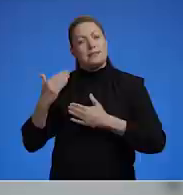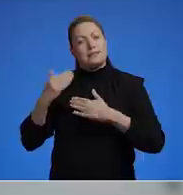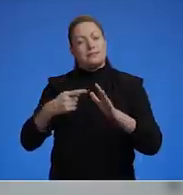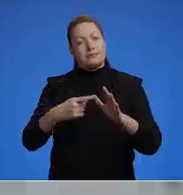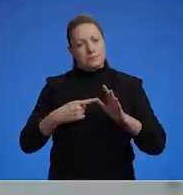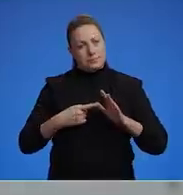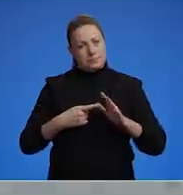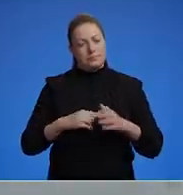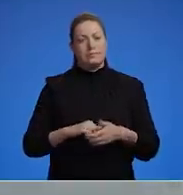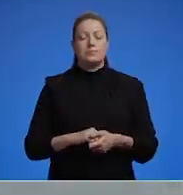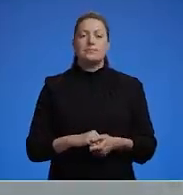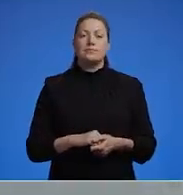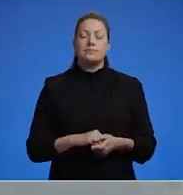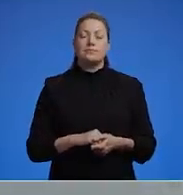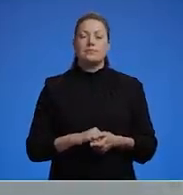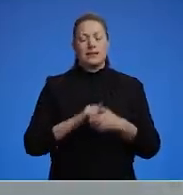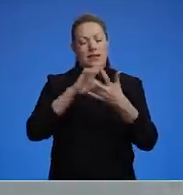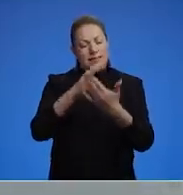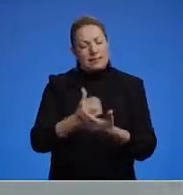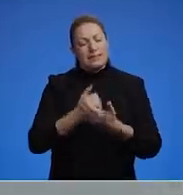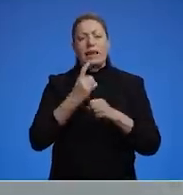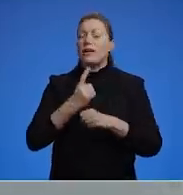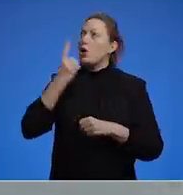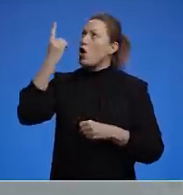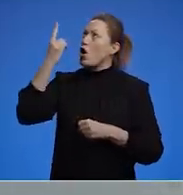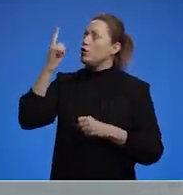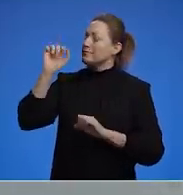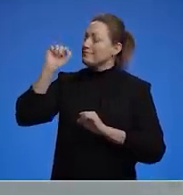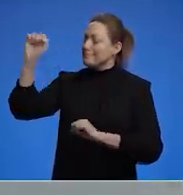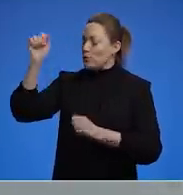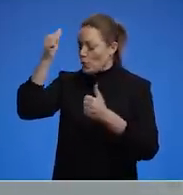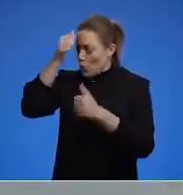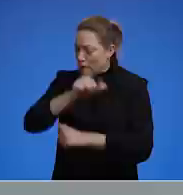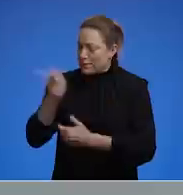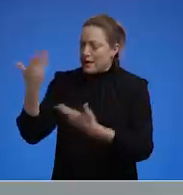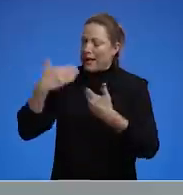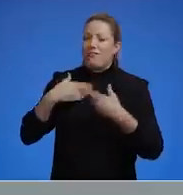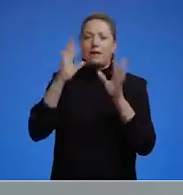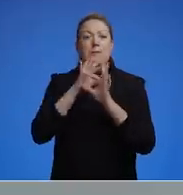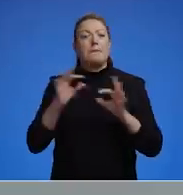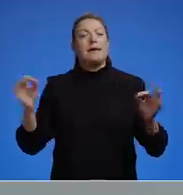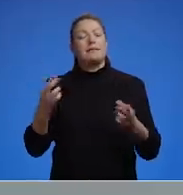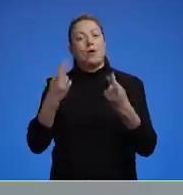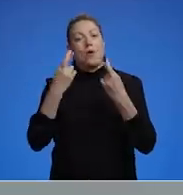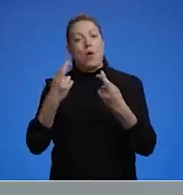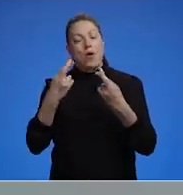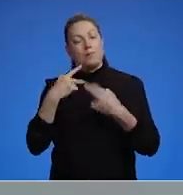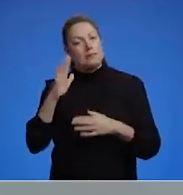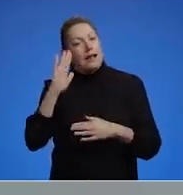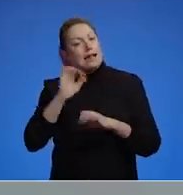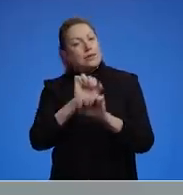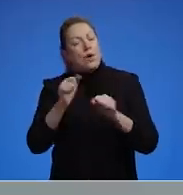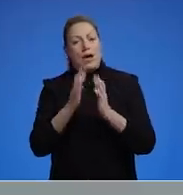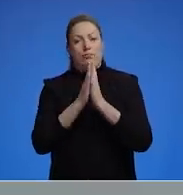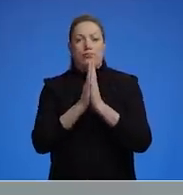In your mercy, Lord, hear our prayer. Saving God, your wisdom brings us peace and hope.